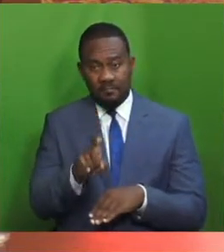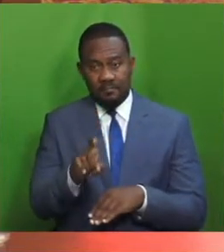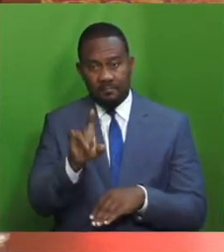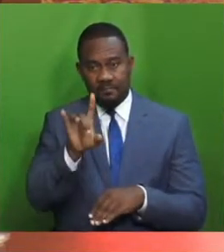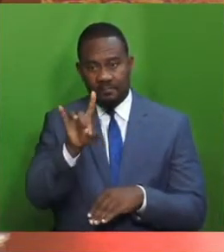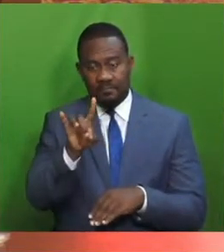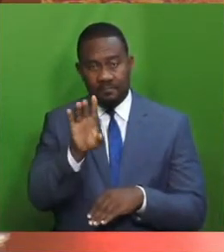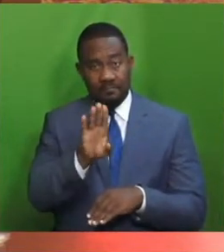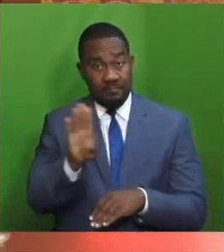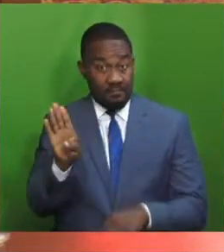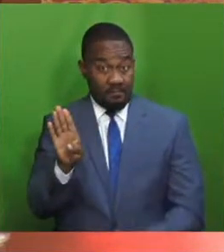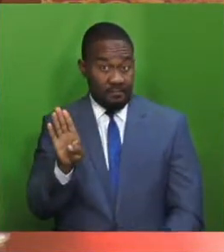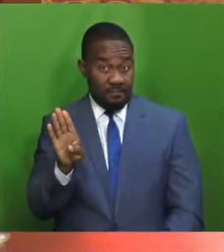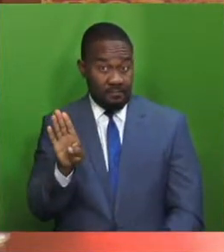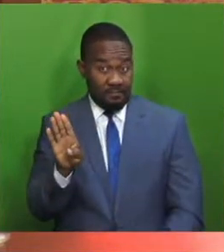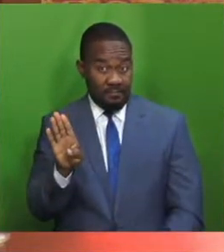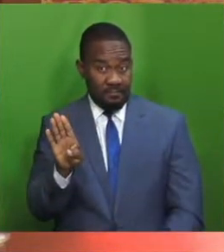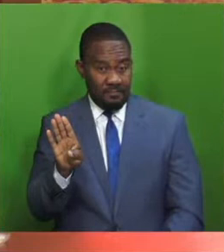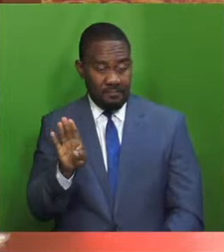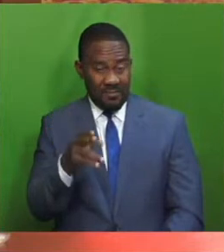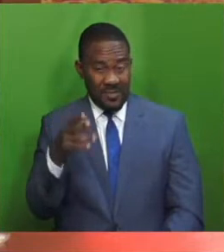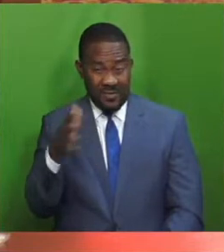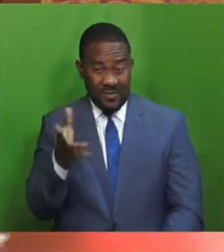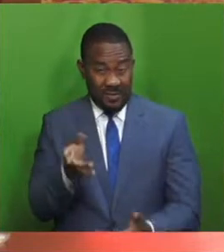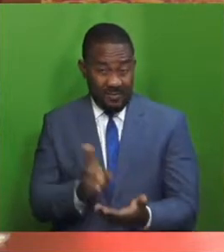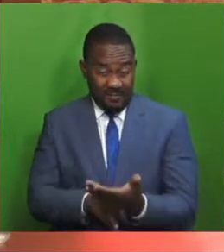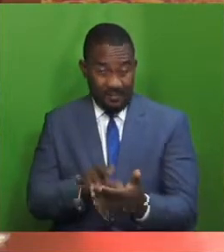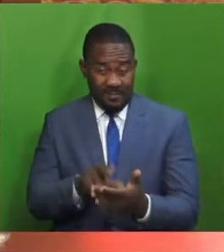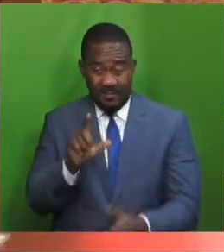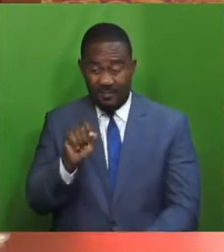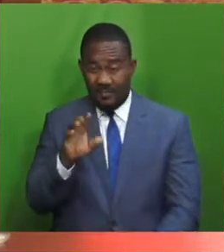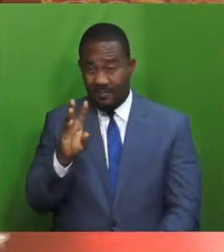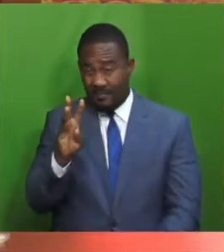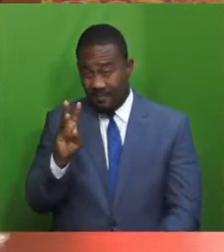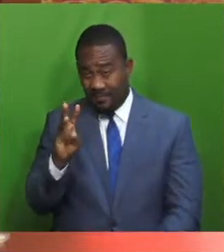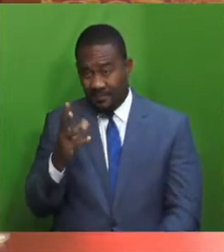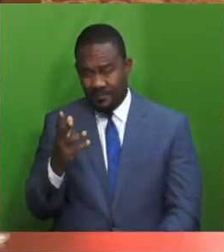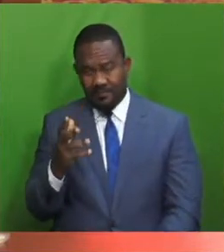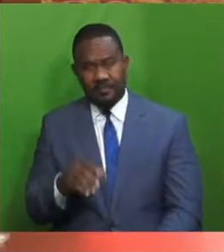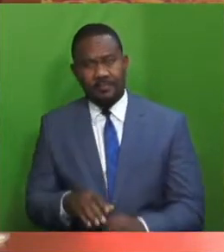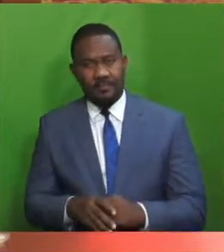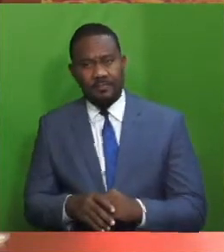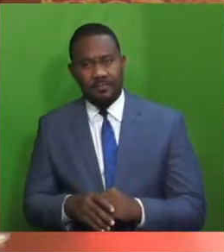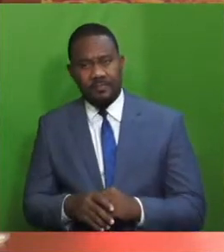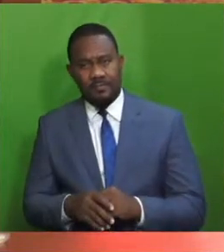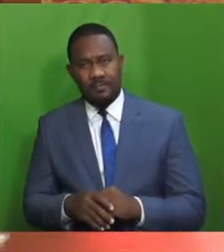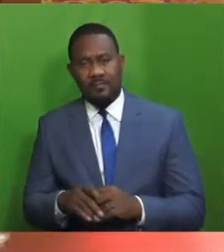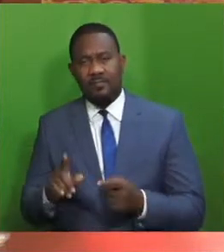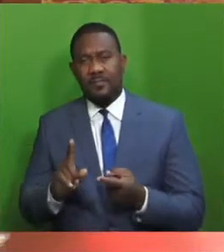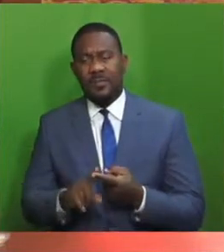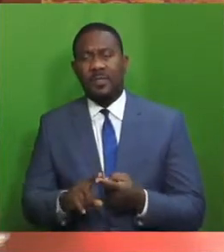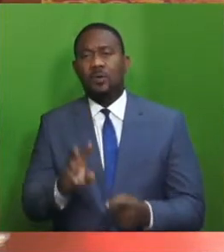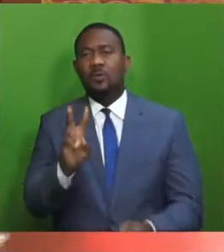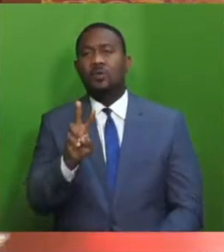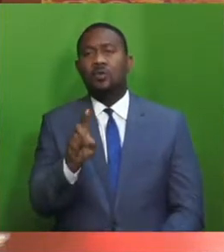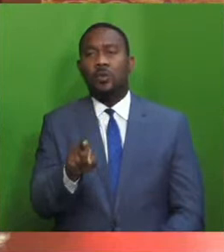billion that we registered in 2016 to a surplus of $2.6